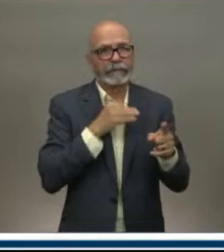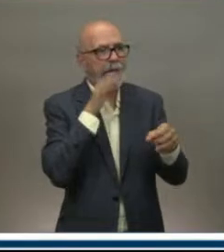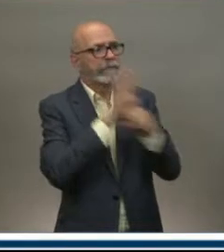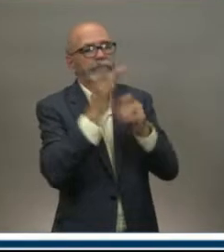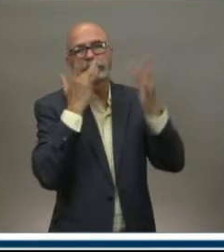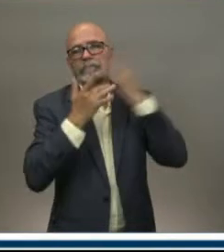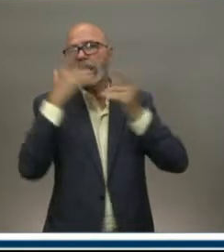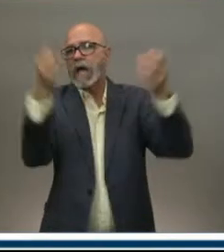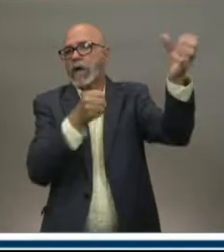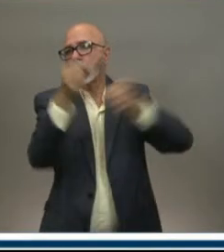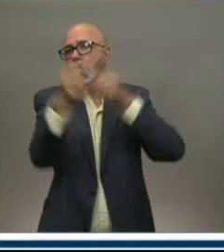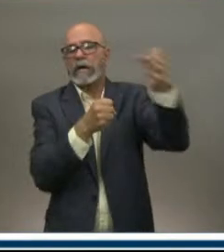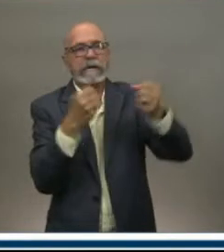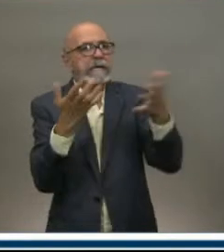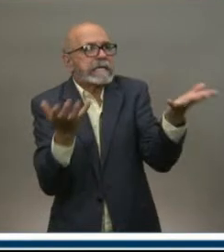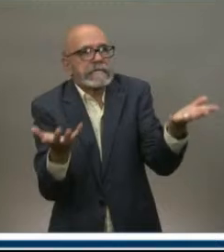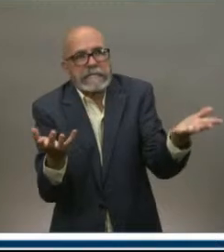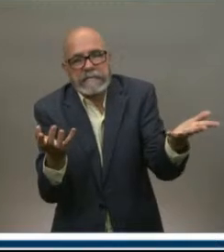site, that